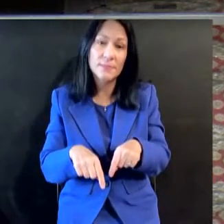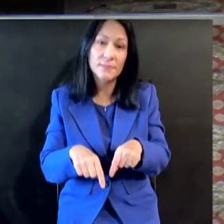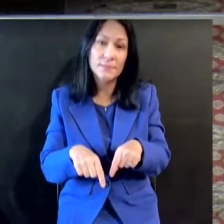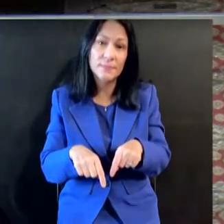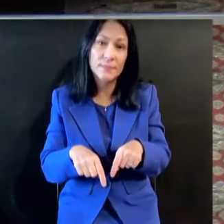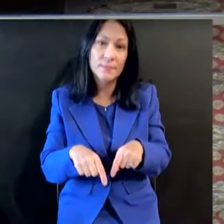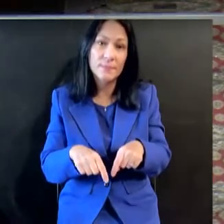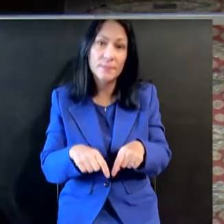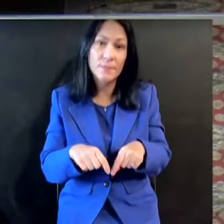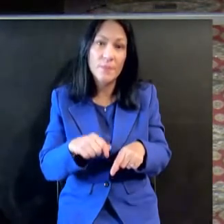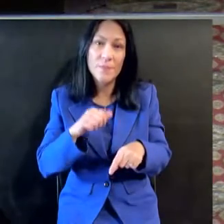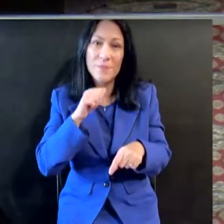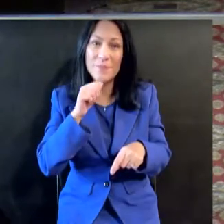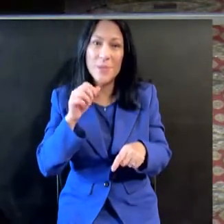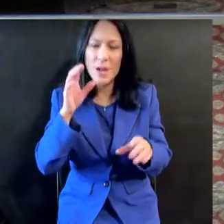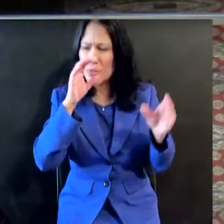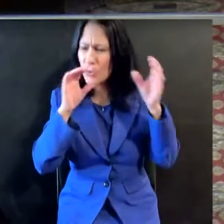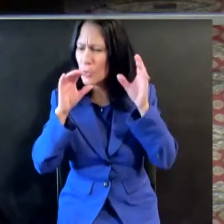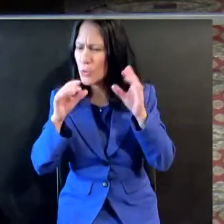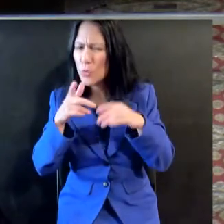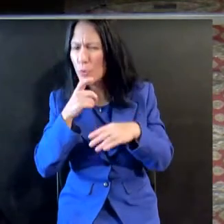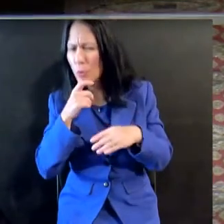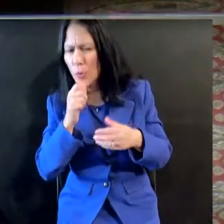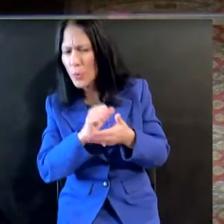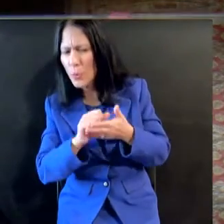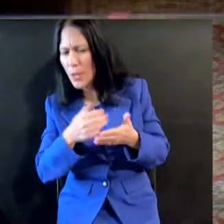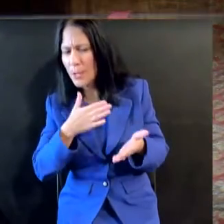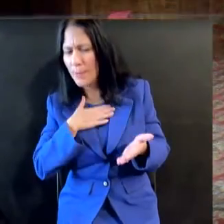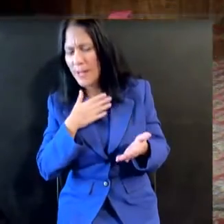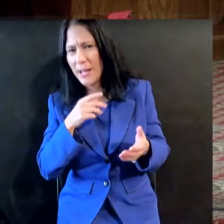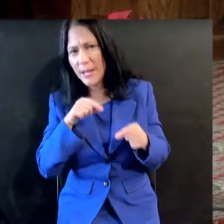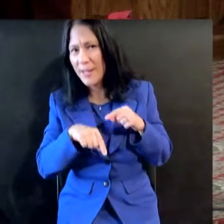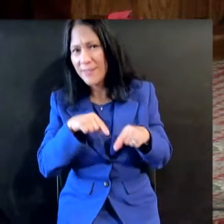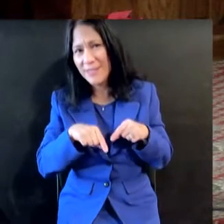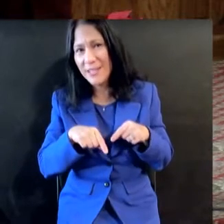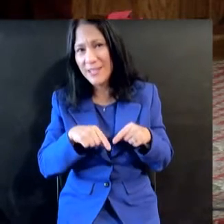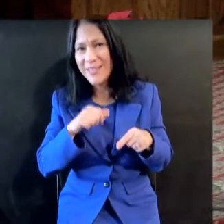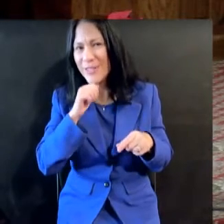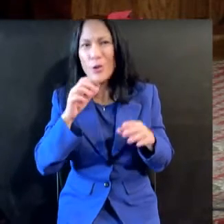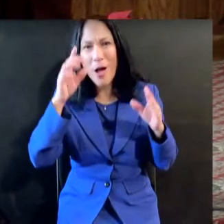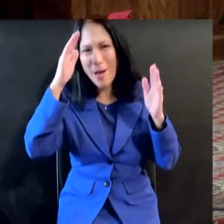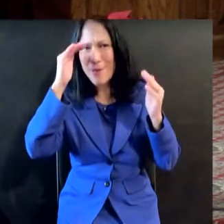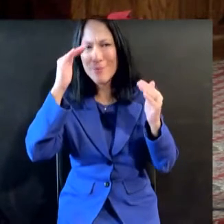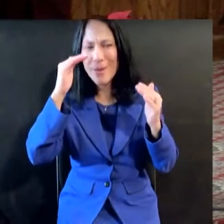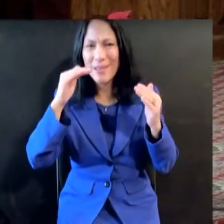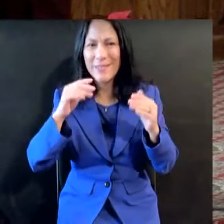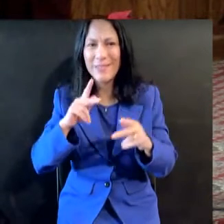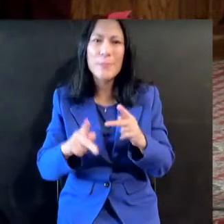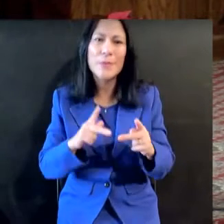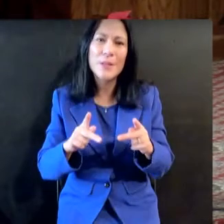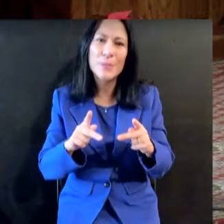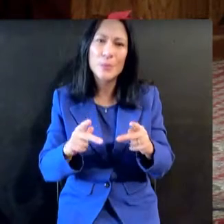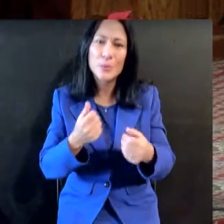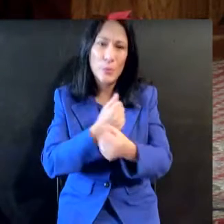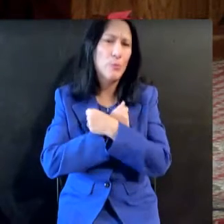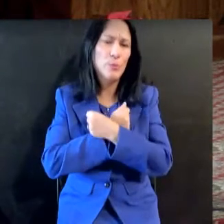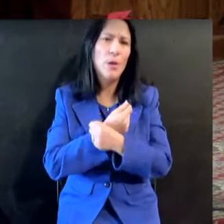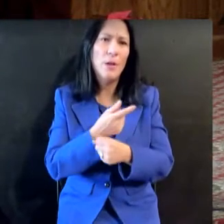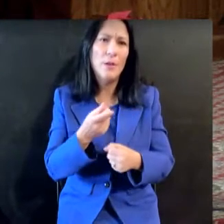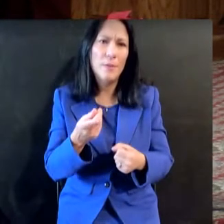Not looking for someone to wash your feet in return. Not expecting people to love you